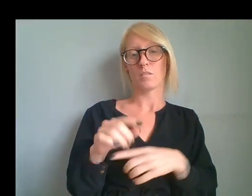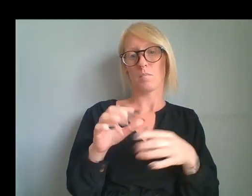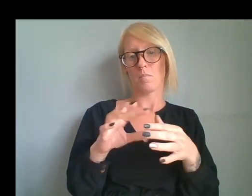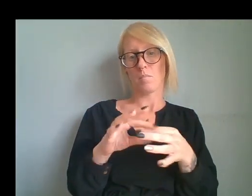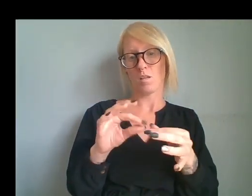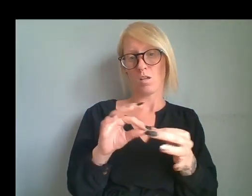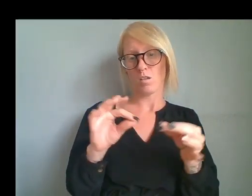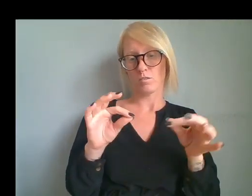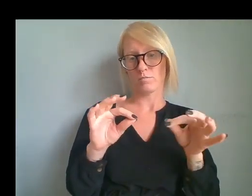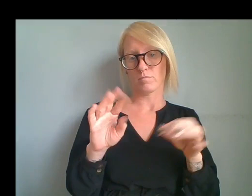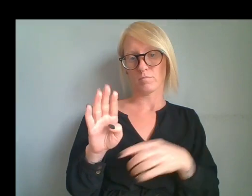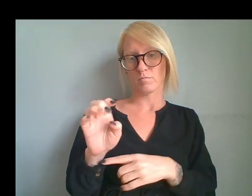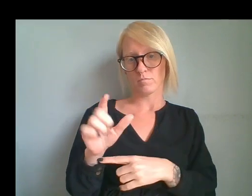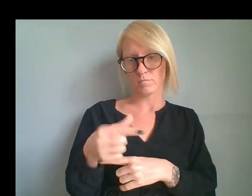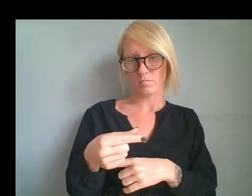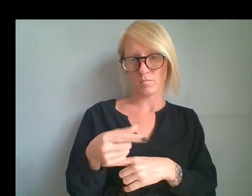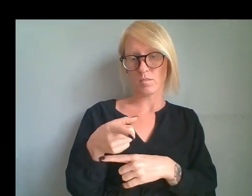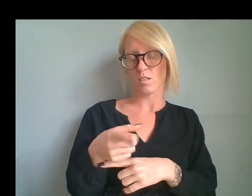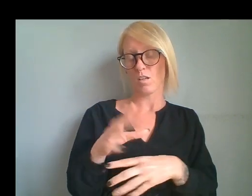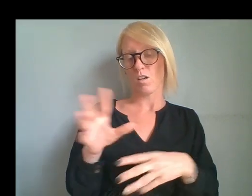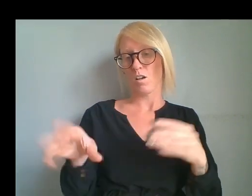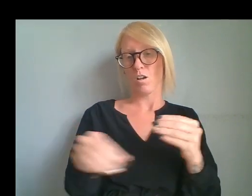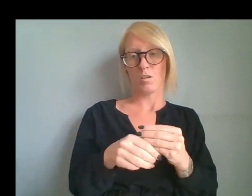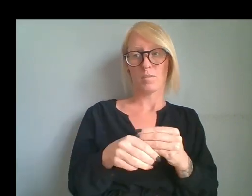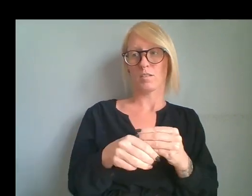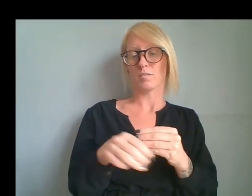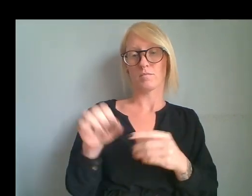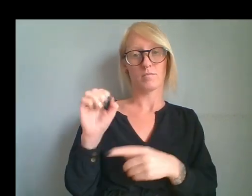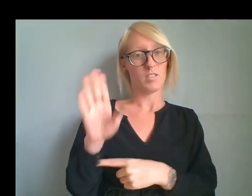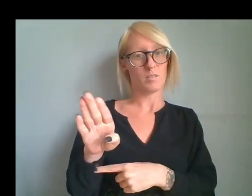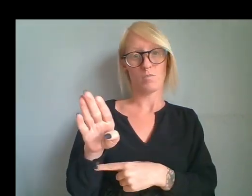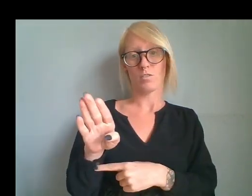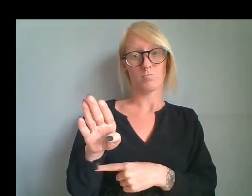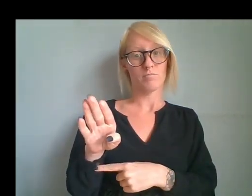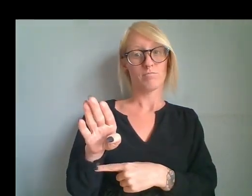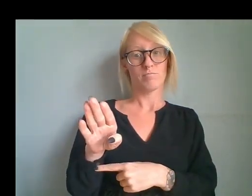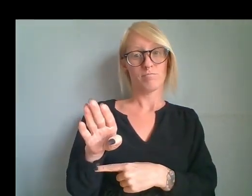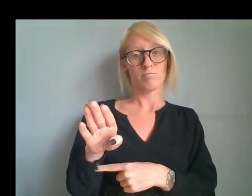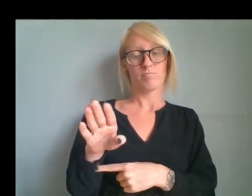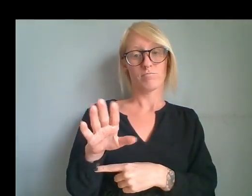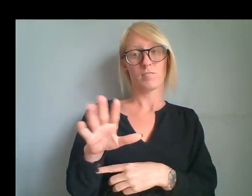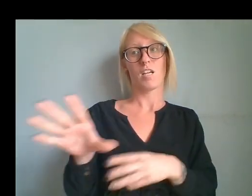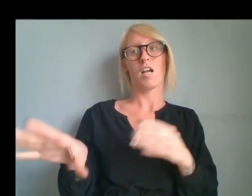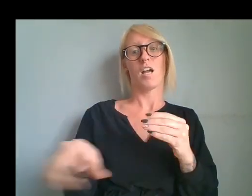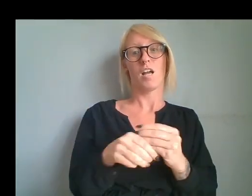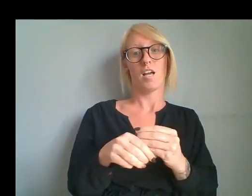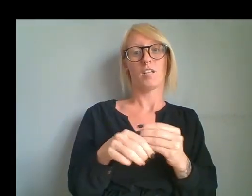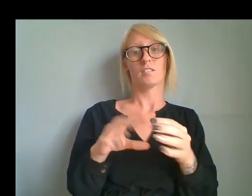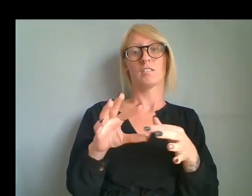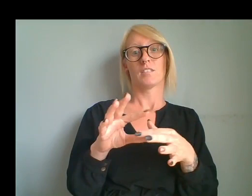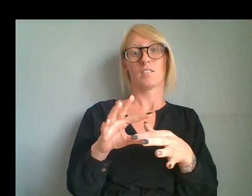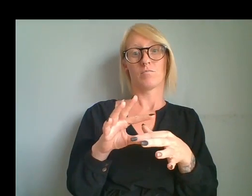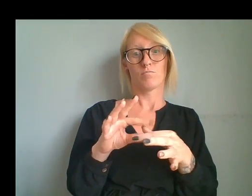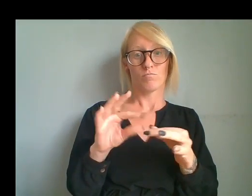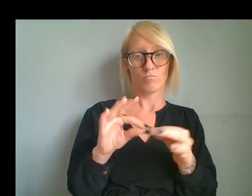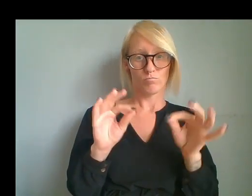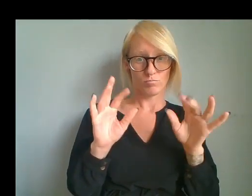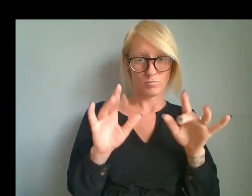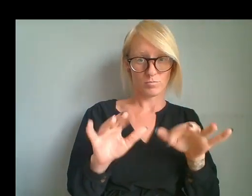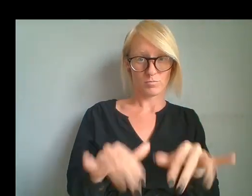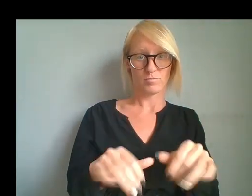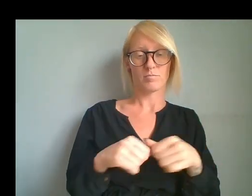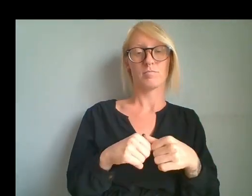done, and they were automatically fed into Facebook. So that gives us more content on Facebook because it pulls from our blog.